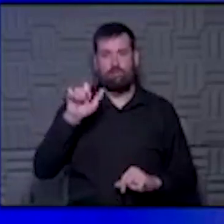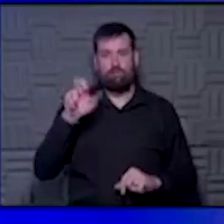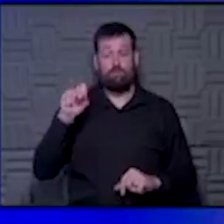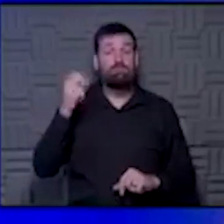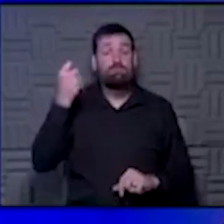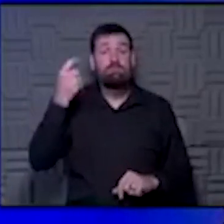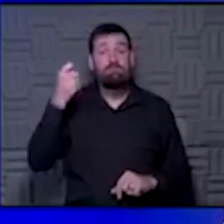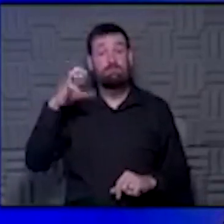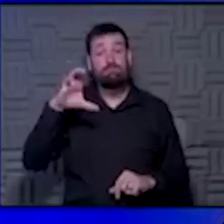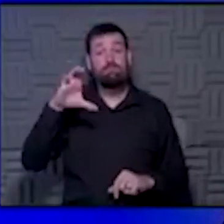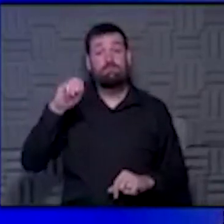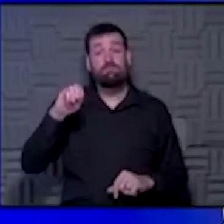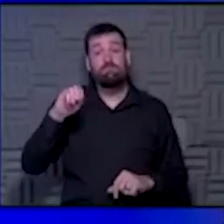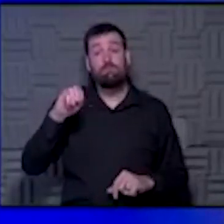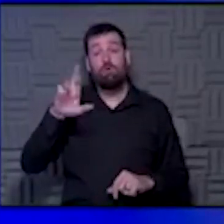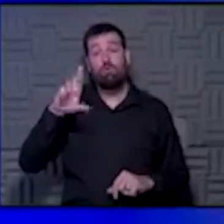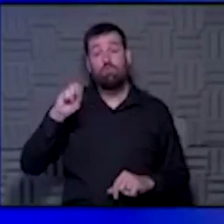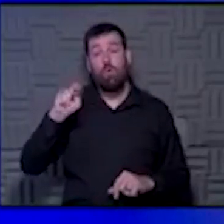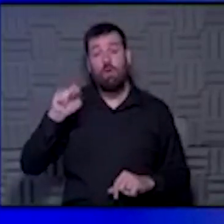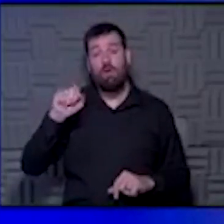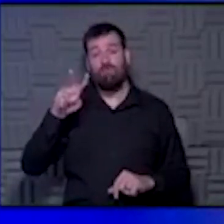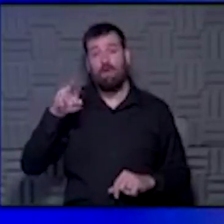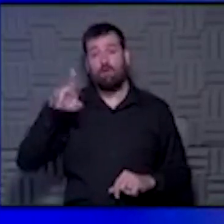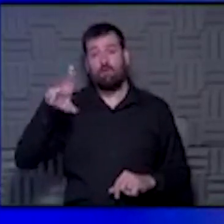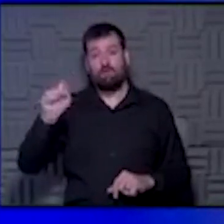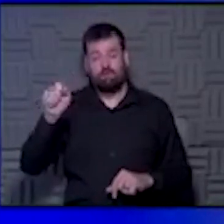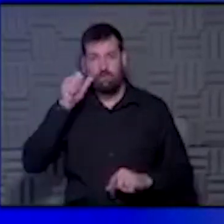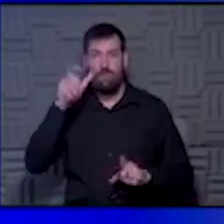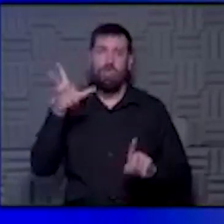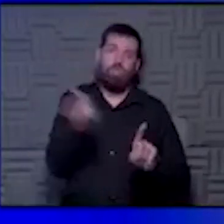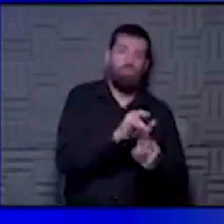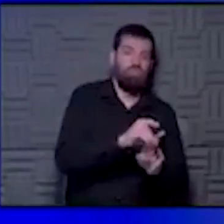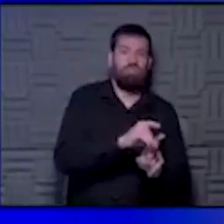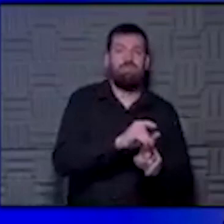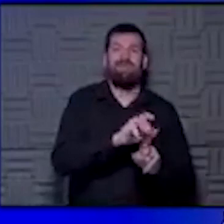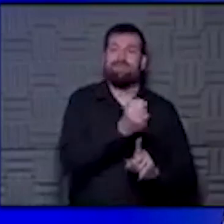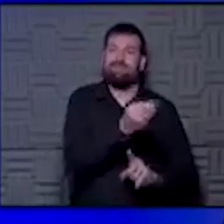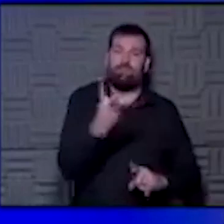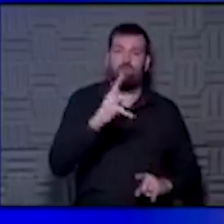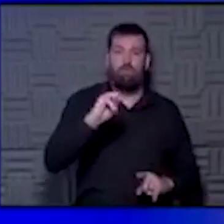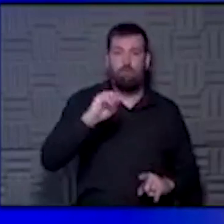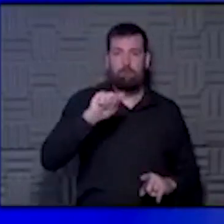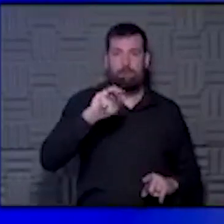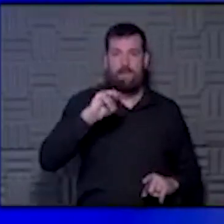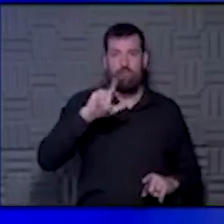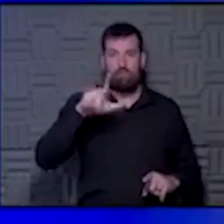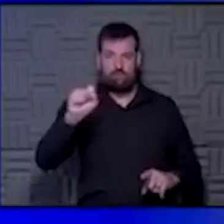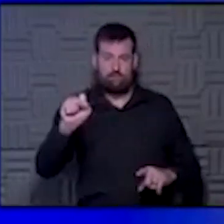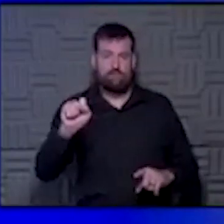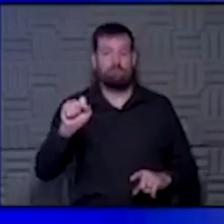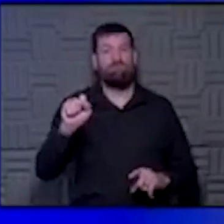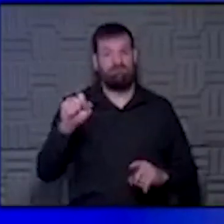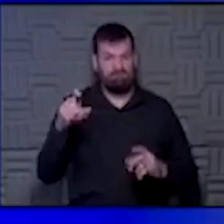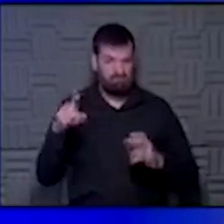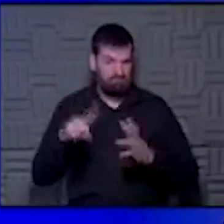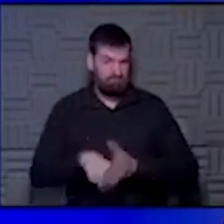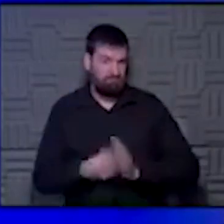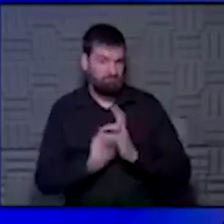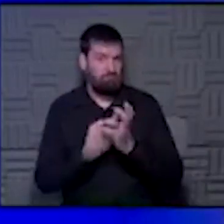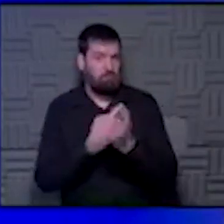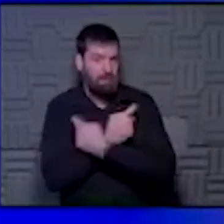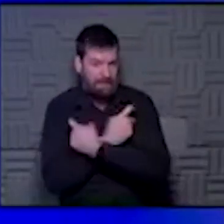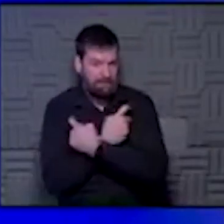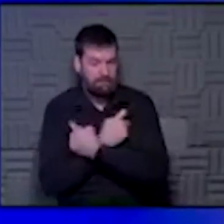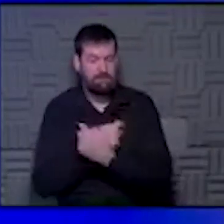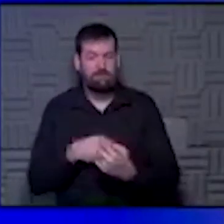be promiscuous, if you want. They infect several mammals, not only humans. We know they started in bats, and there have been